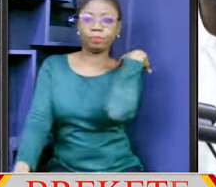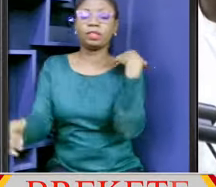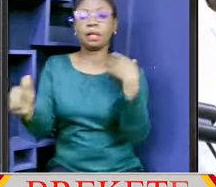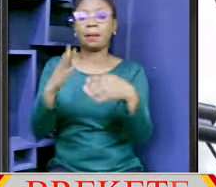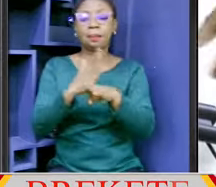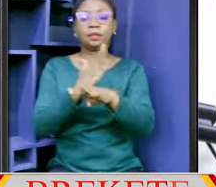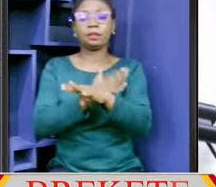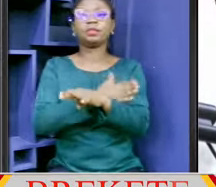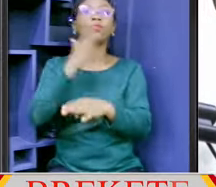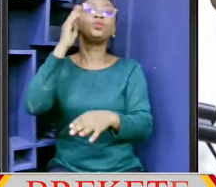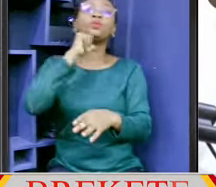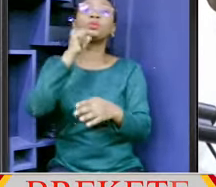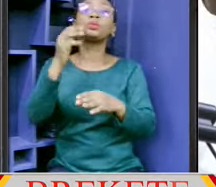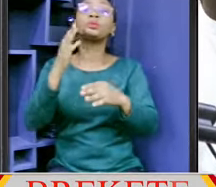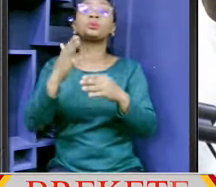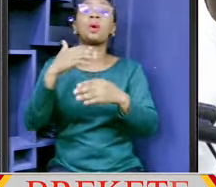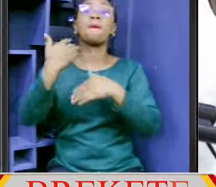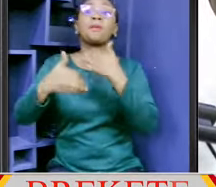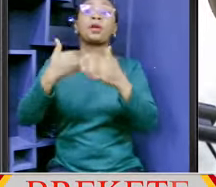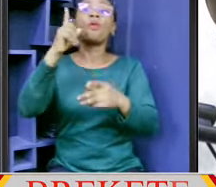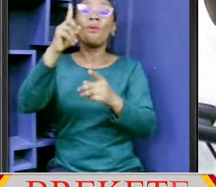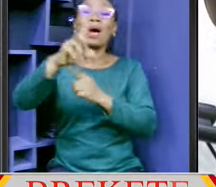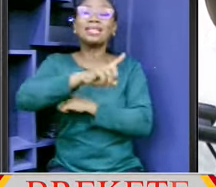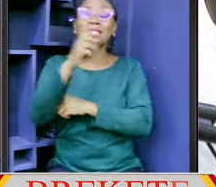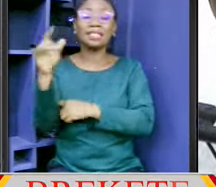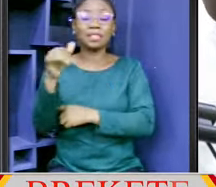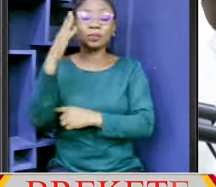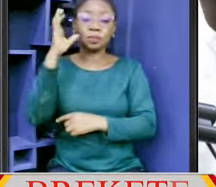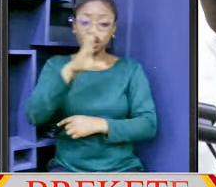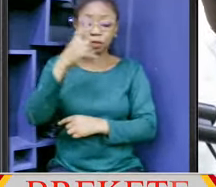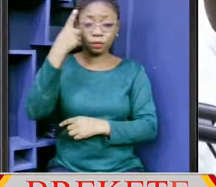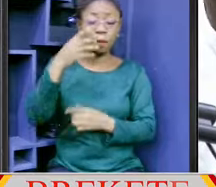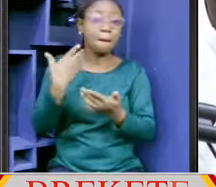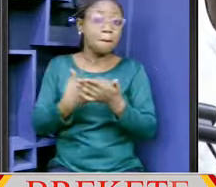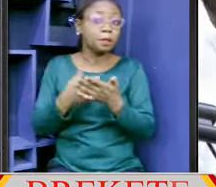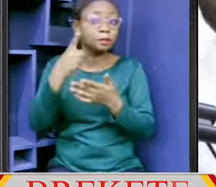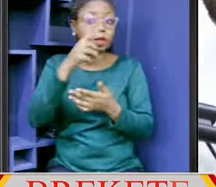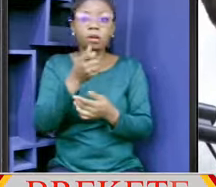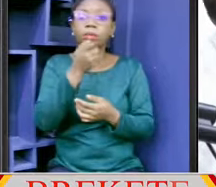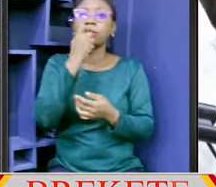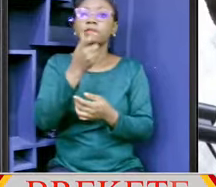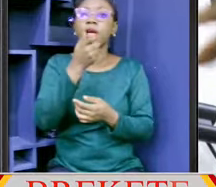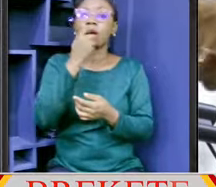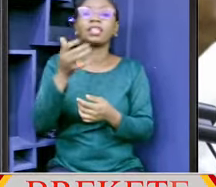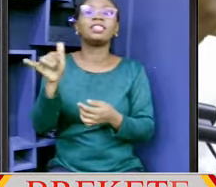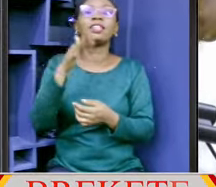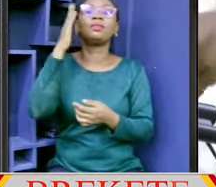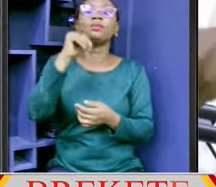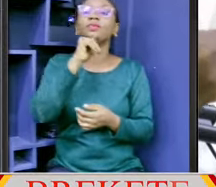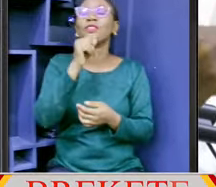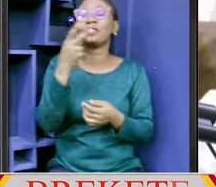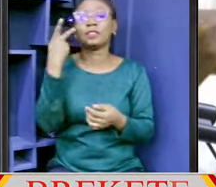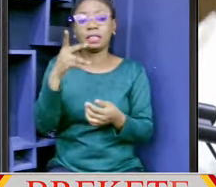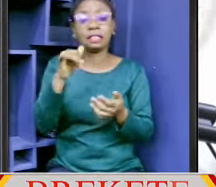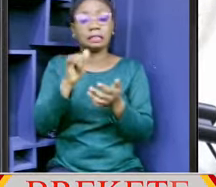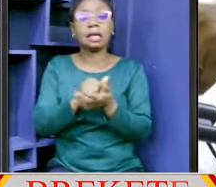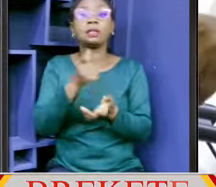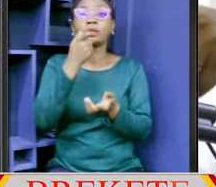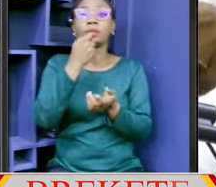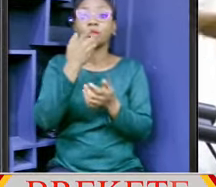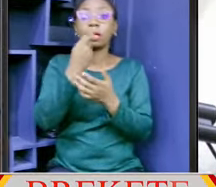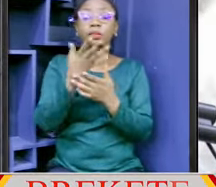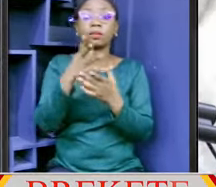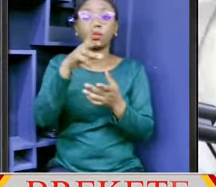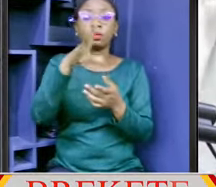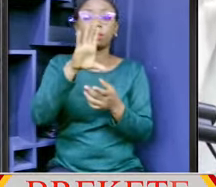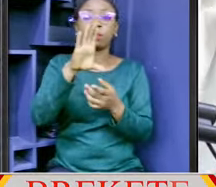of God. Yes, sir. After that. One day, they go look for money for granite. They no go see. Mm. That granite cover where they come through way for your